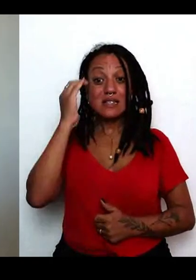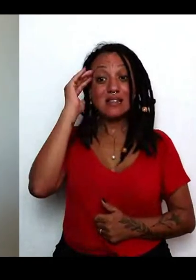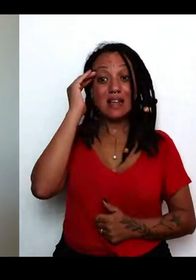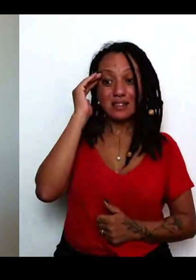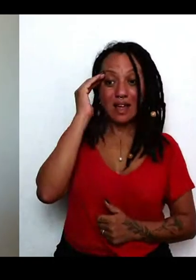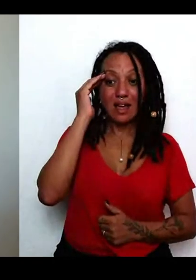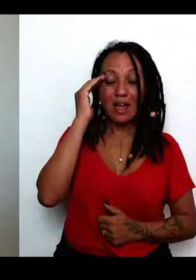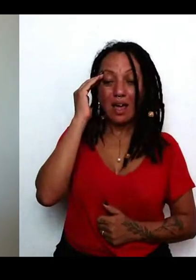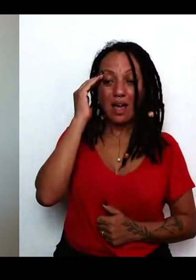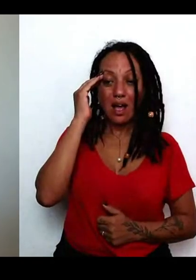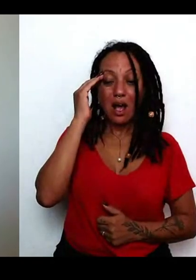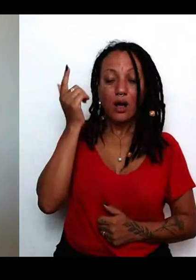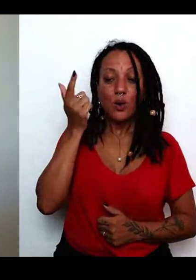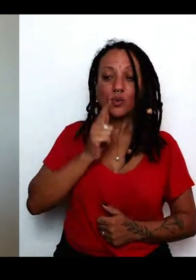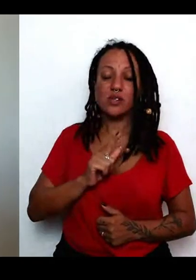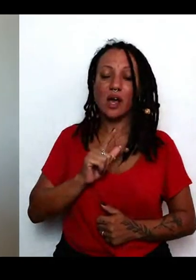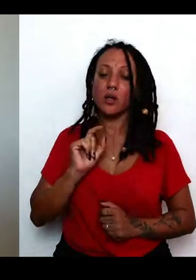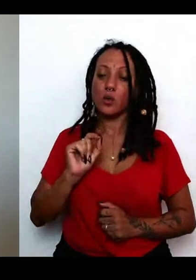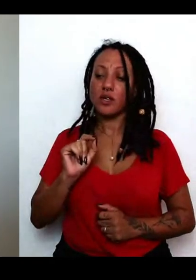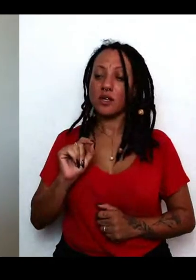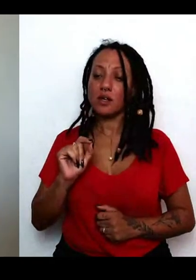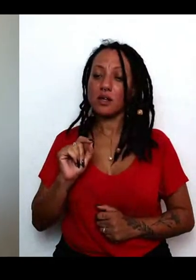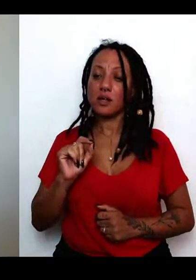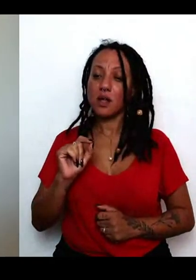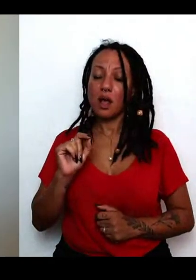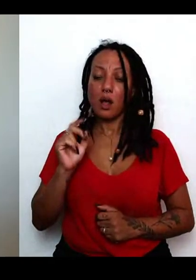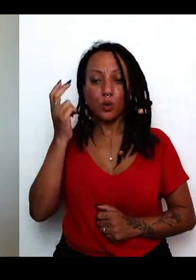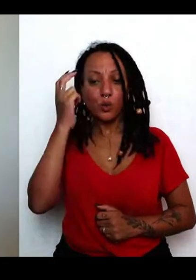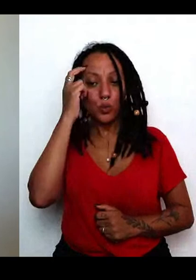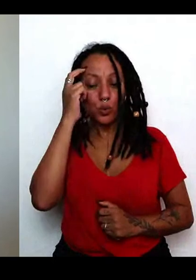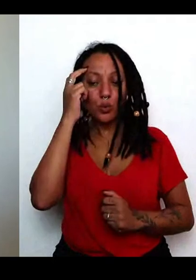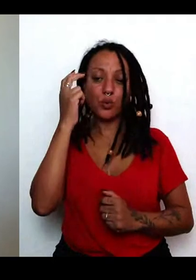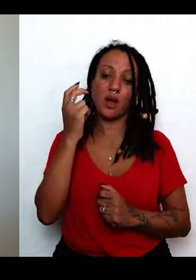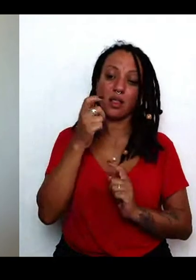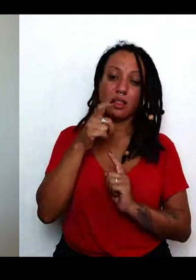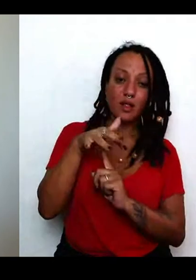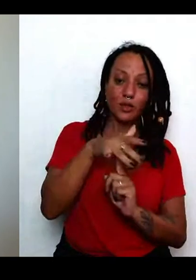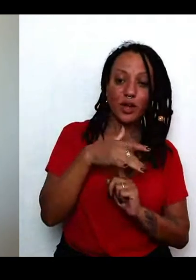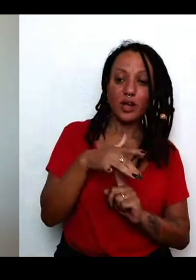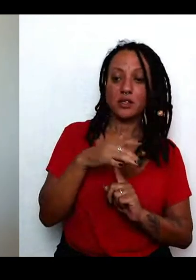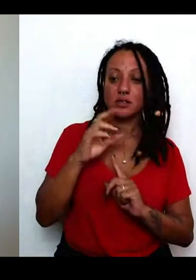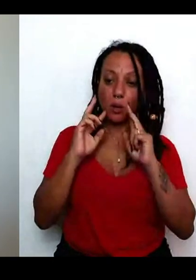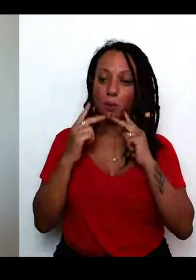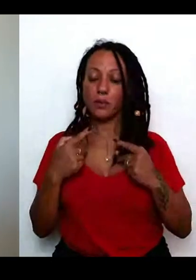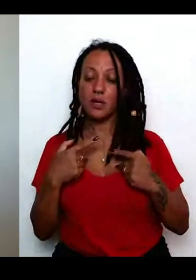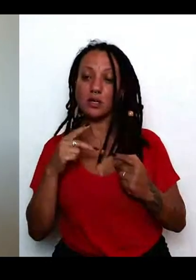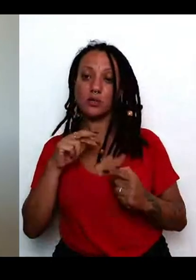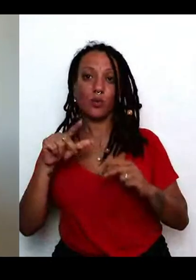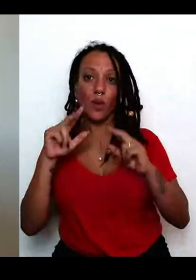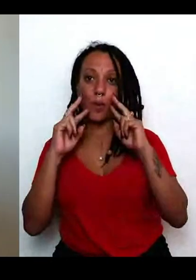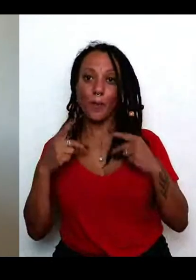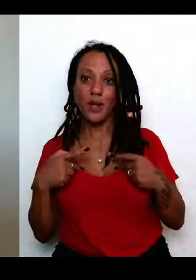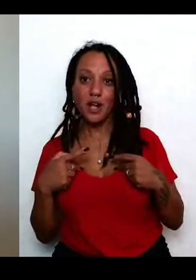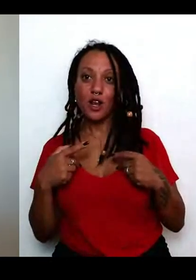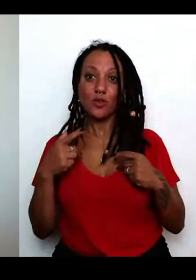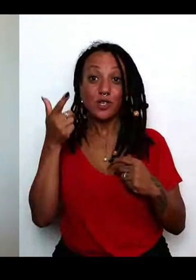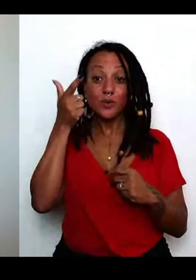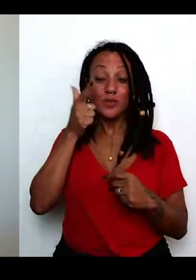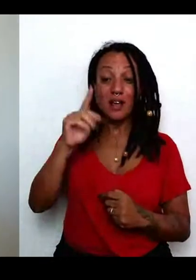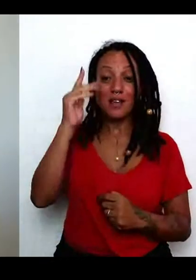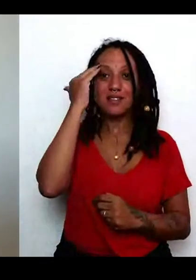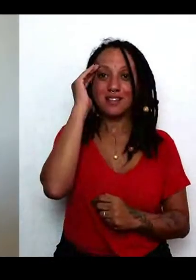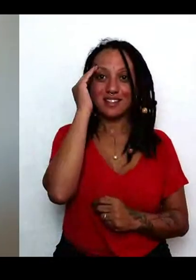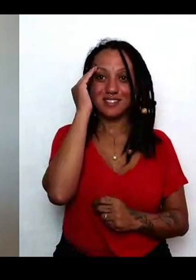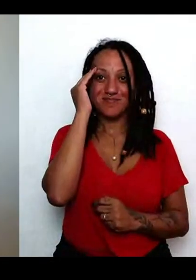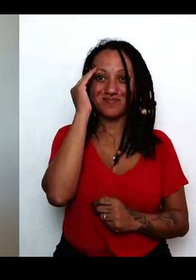culture and nature Etc are a fraud and how we might look differently and understand ourselves as deeply